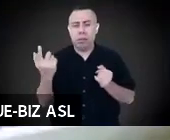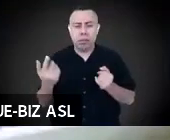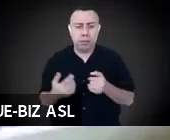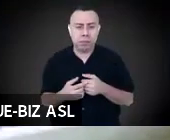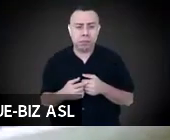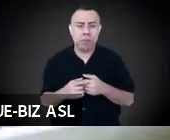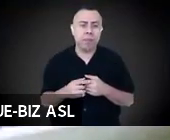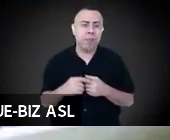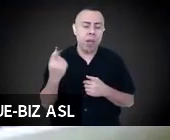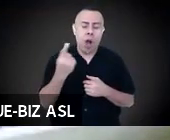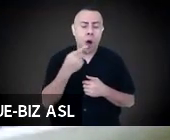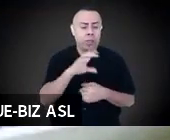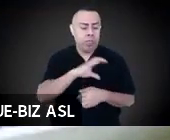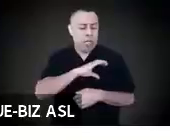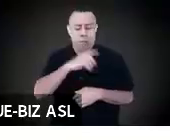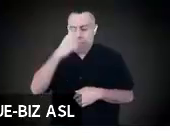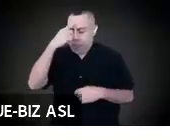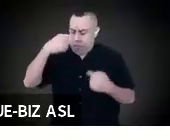make themselves look good